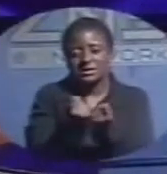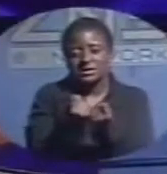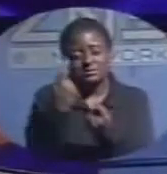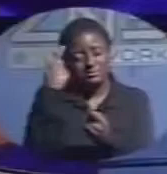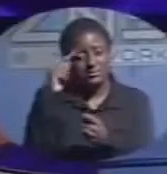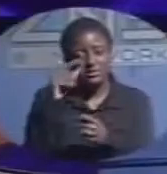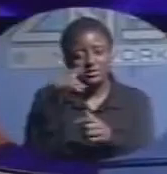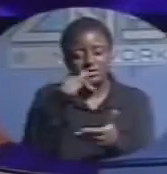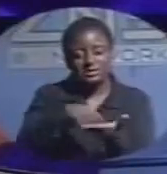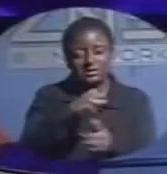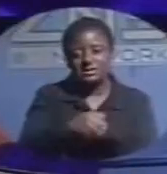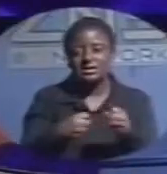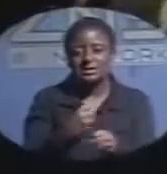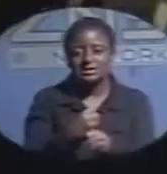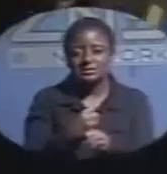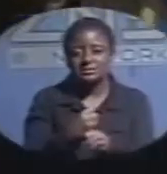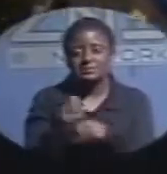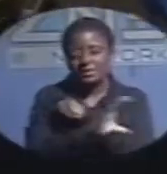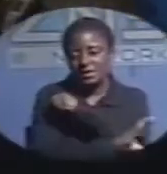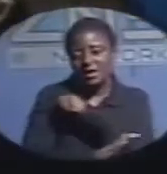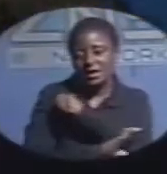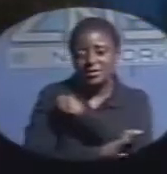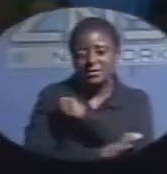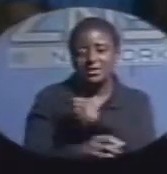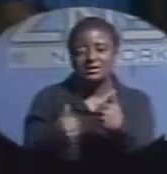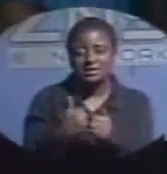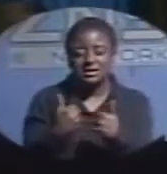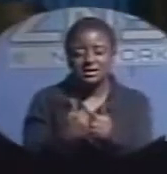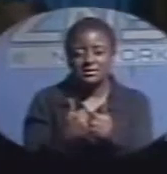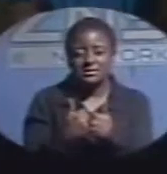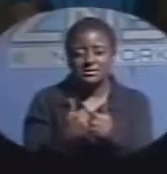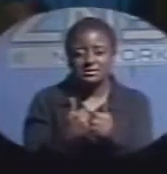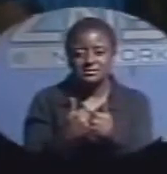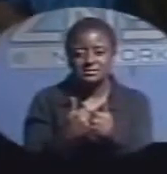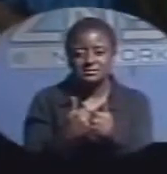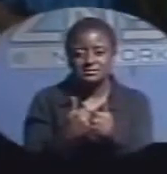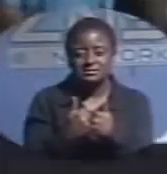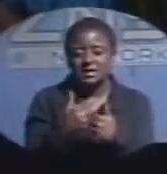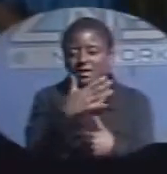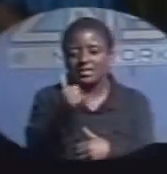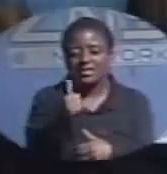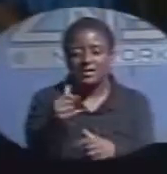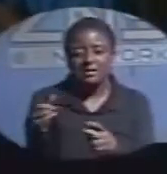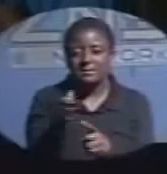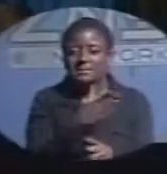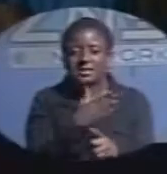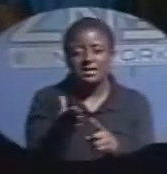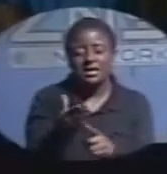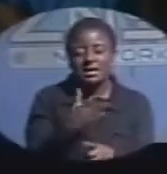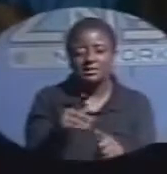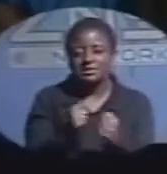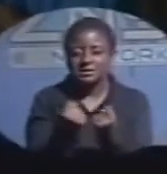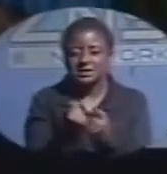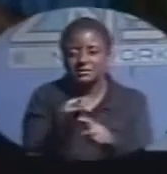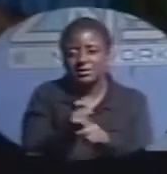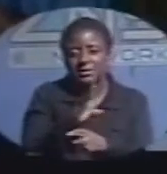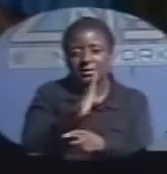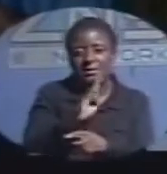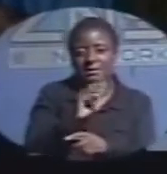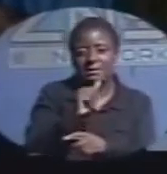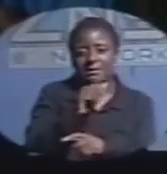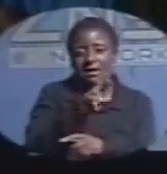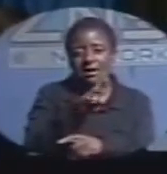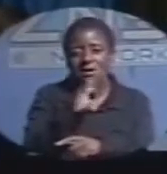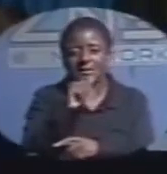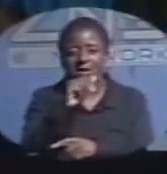Championships. No small feat that they beat out, the team of Barbados. Barbados have won